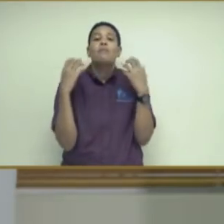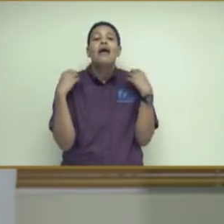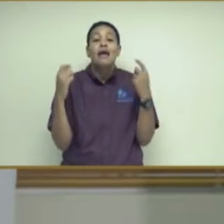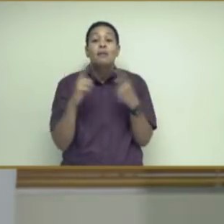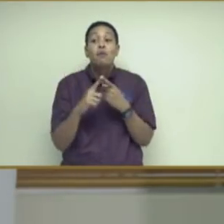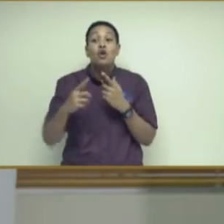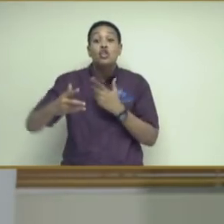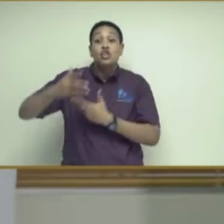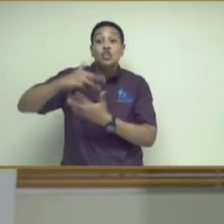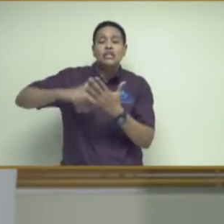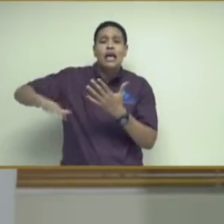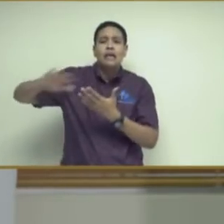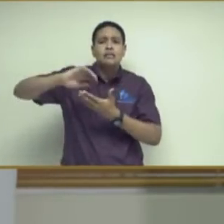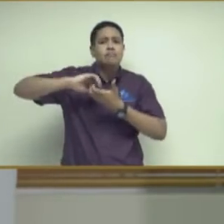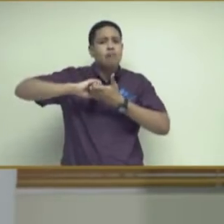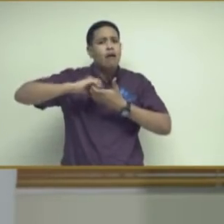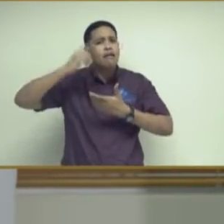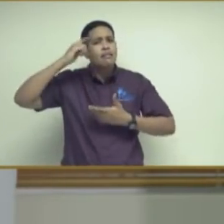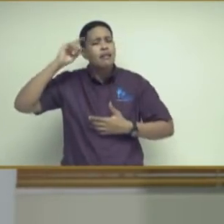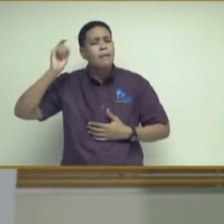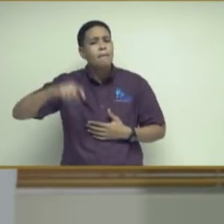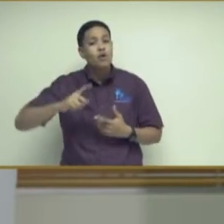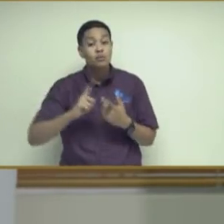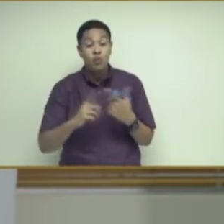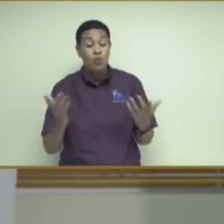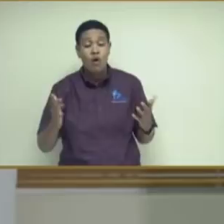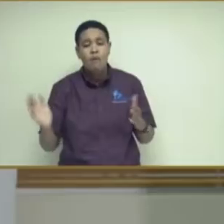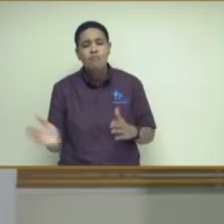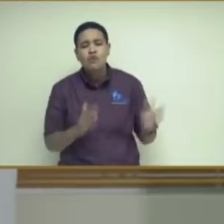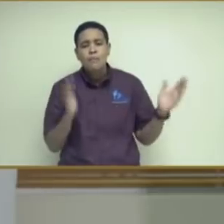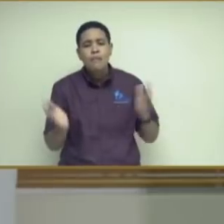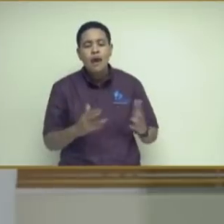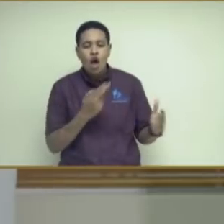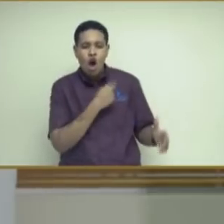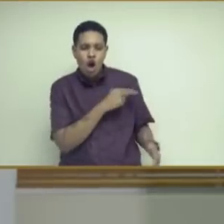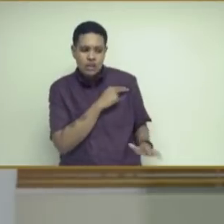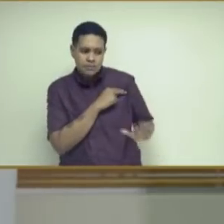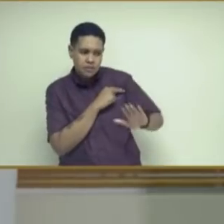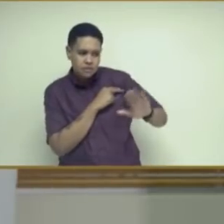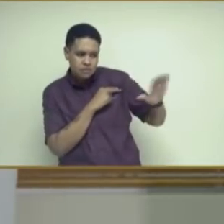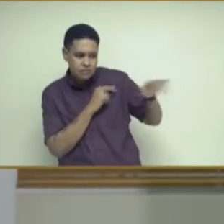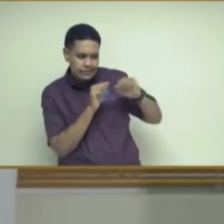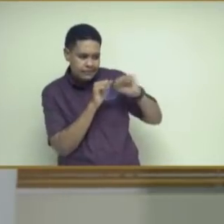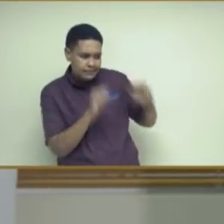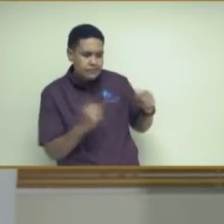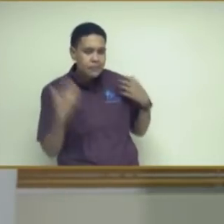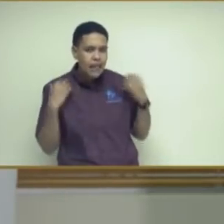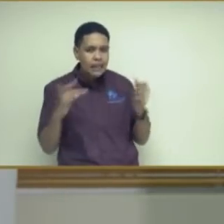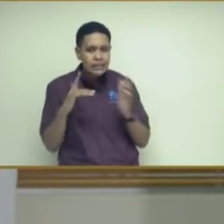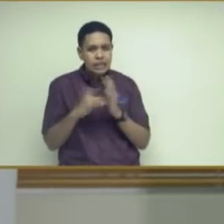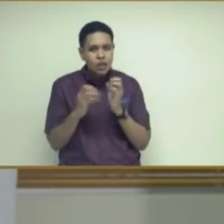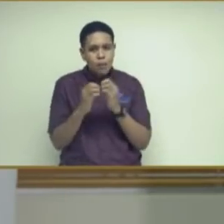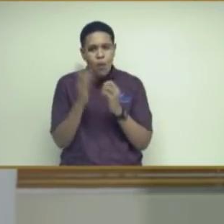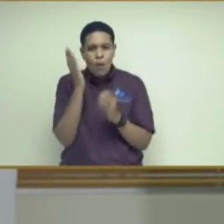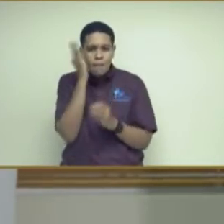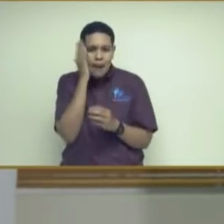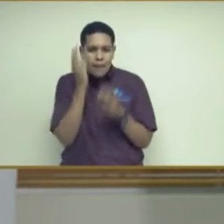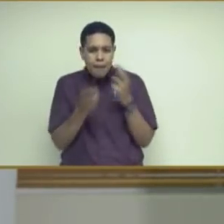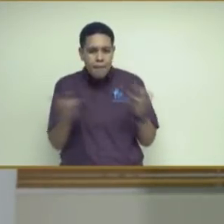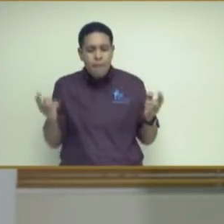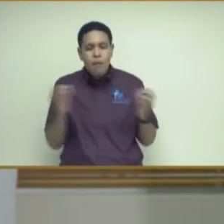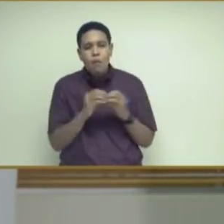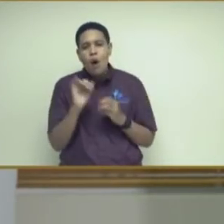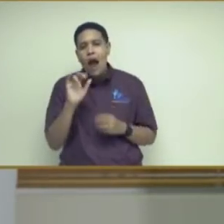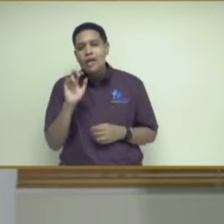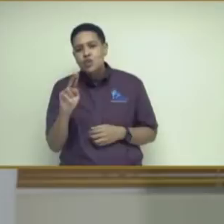of society, but also preparing the hospital system, the health centers with more beds, more ICU